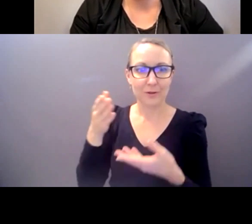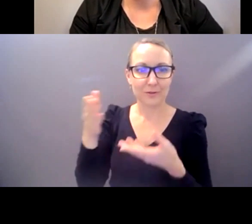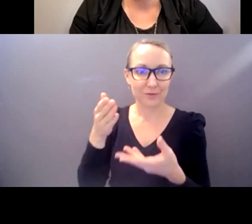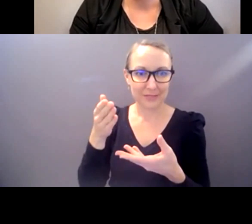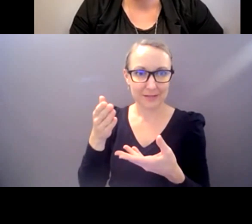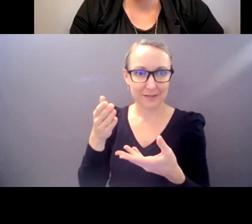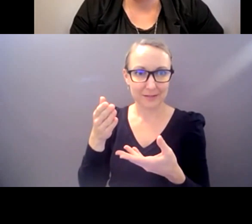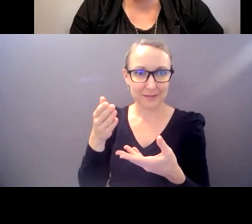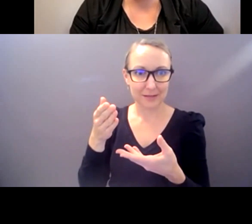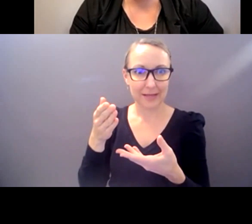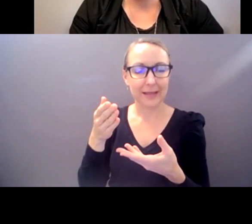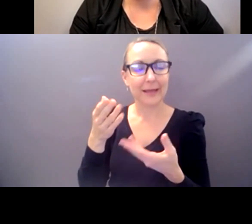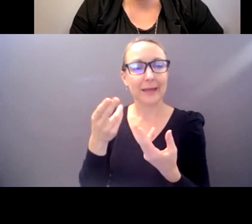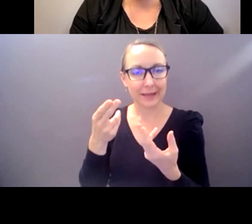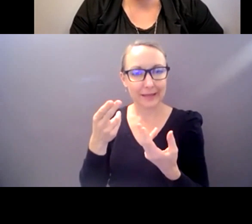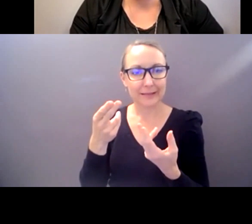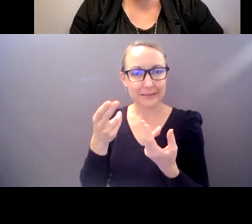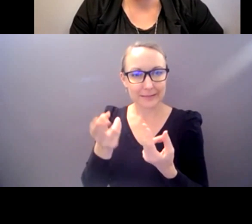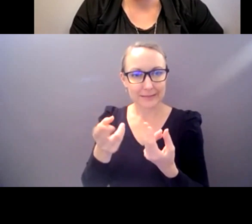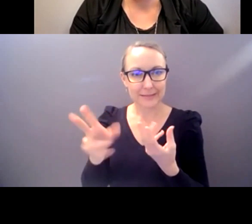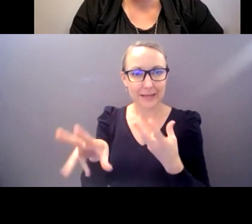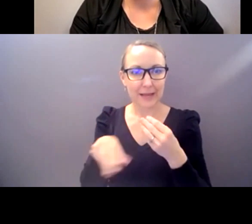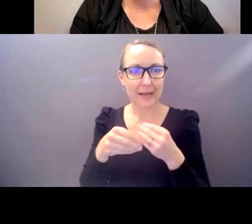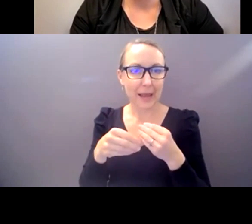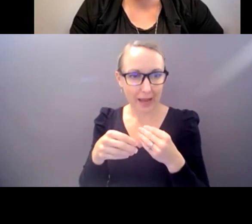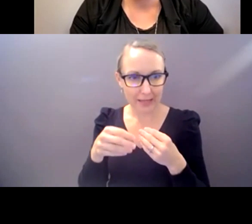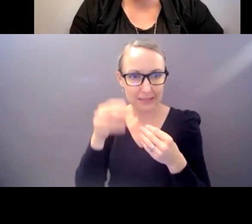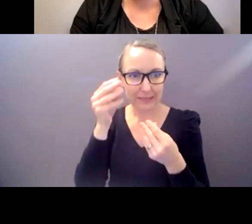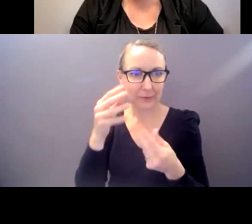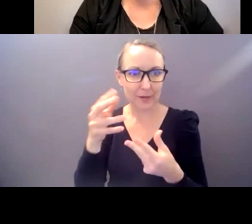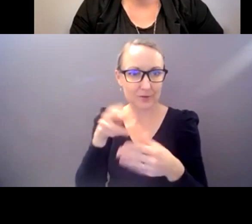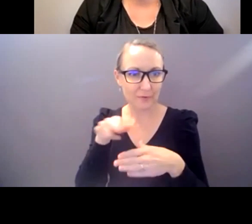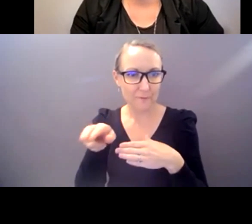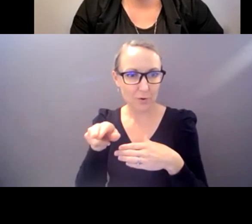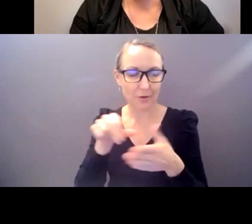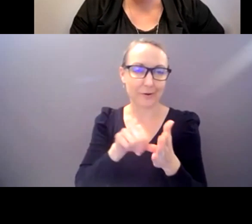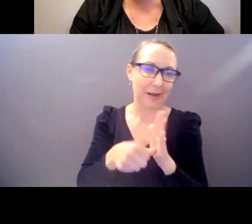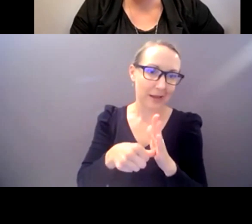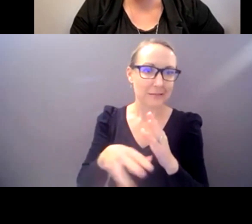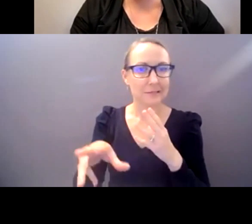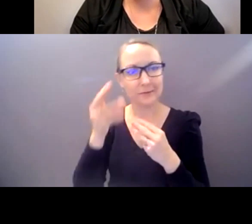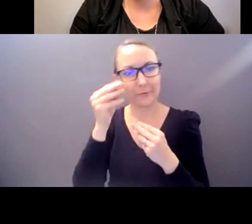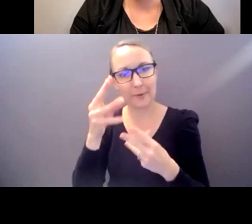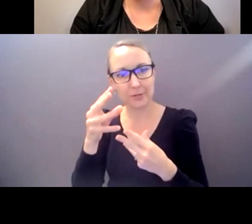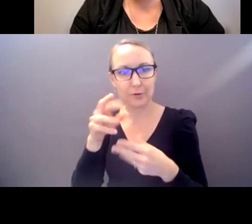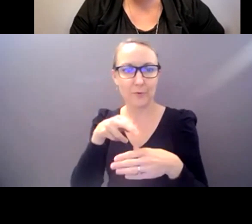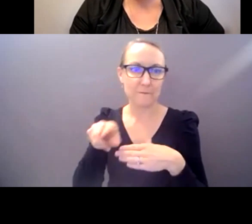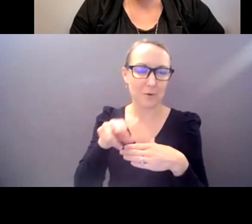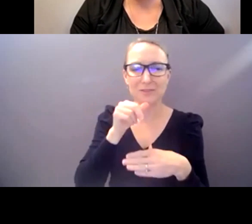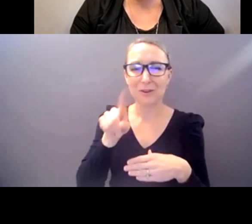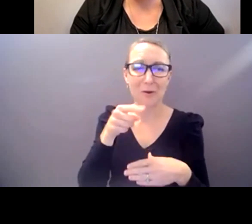enhanced information and referral. So it's not just a simple pass off, here's the phone number to wherever you wanted to